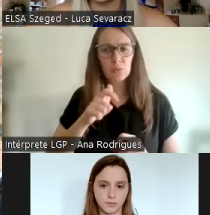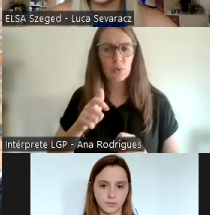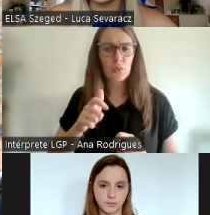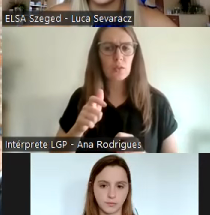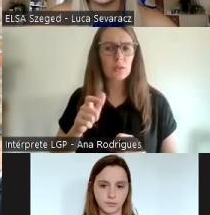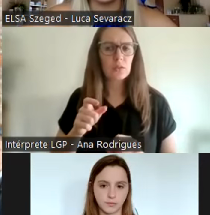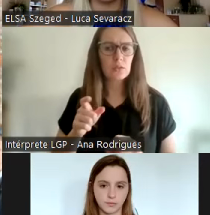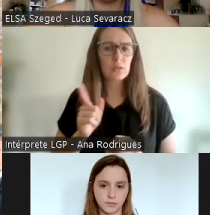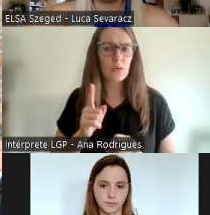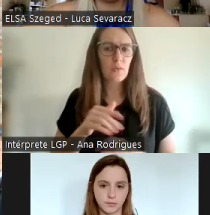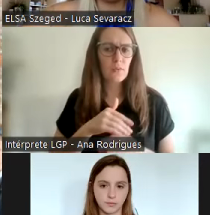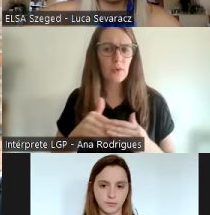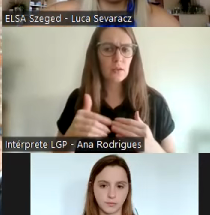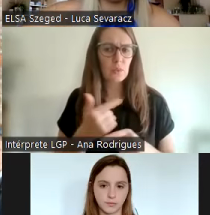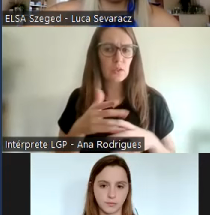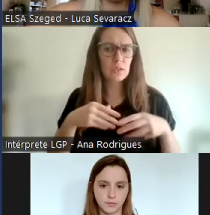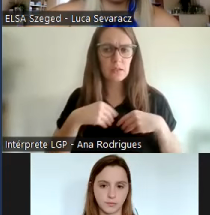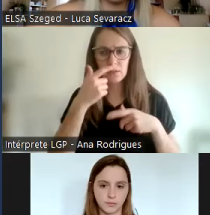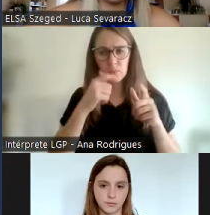outraged as those who are.